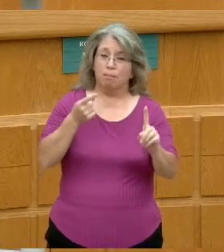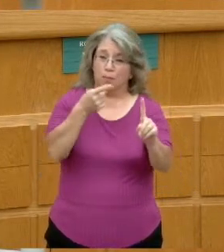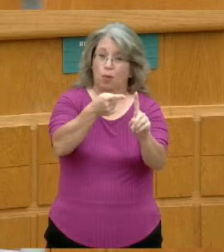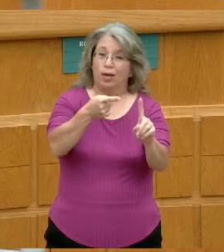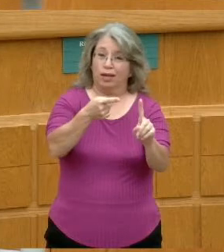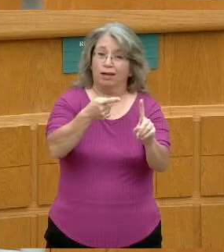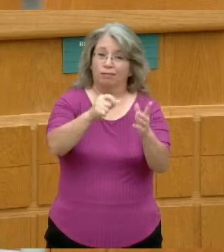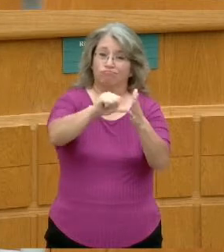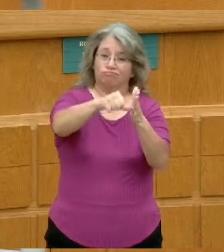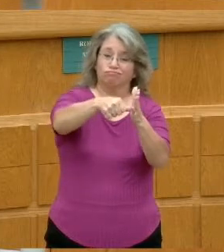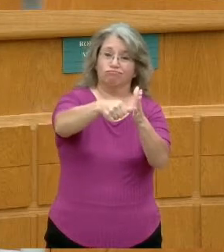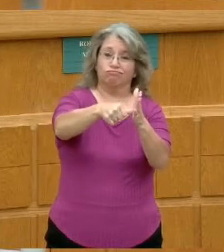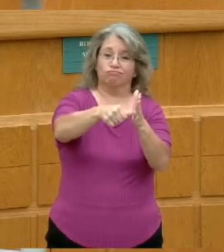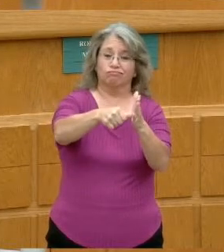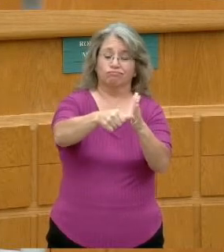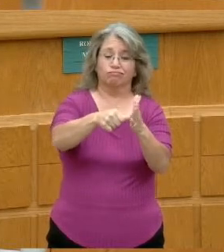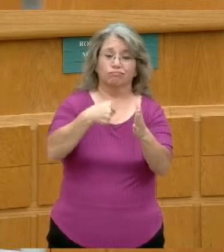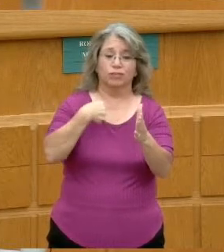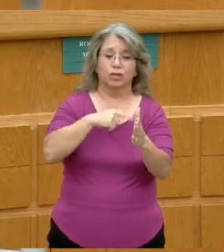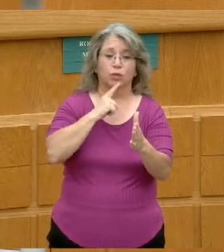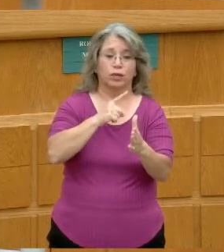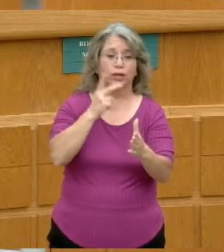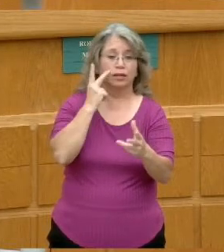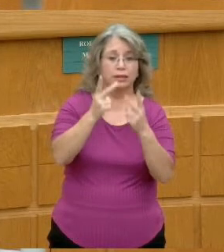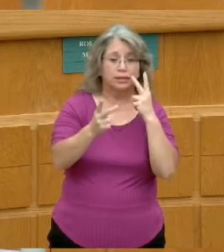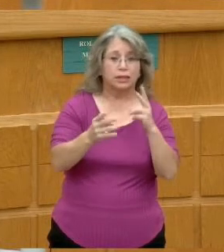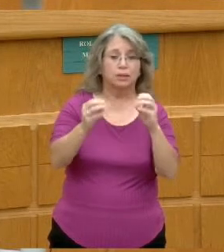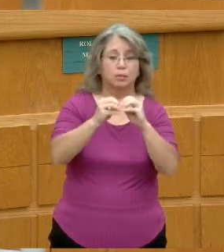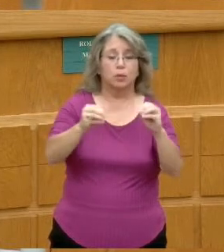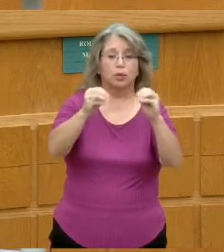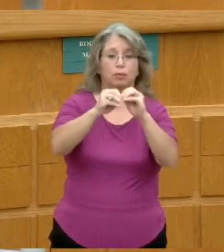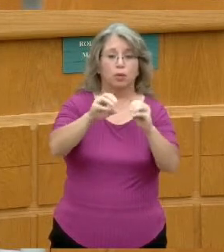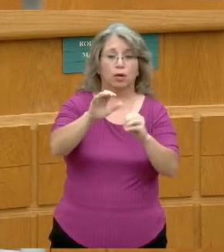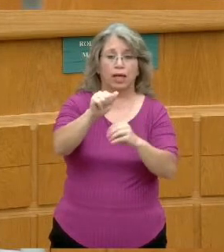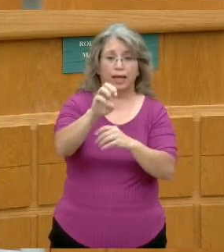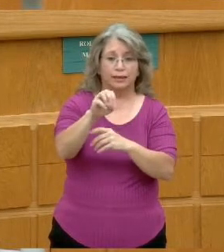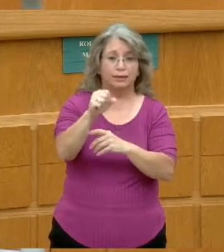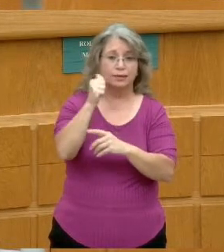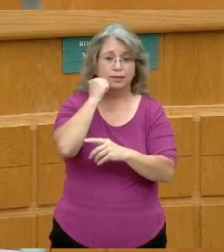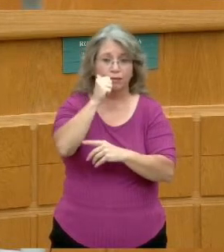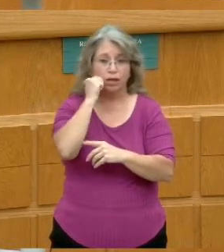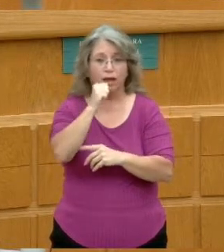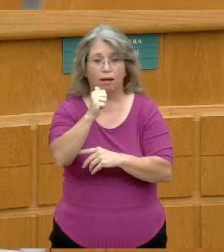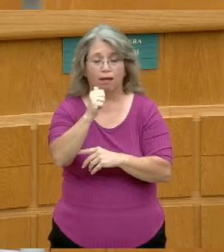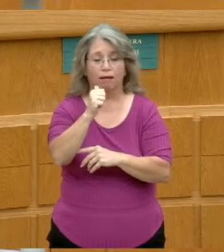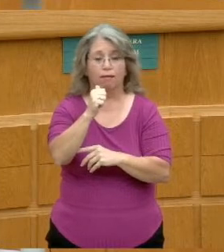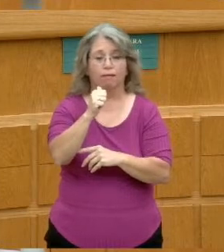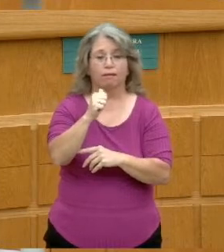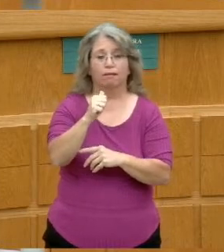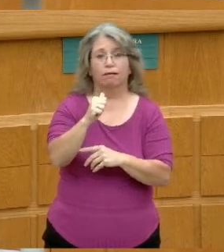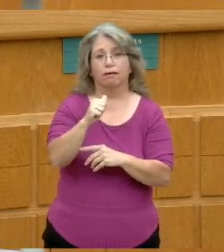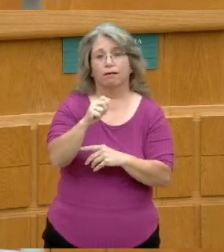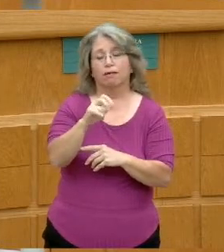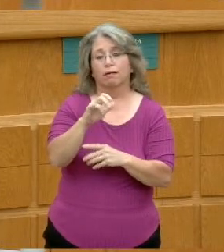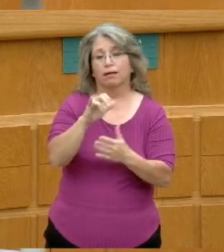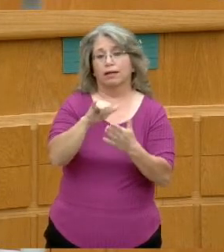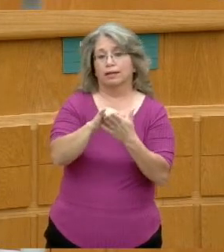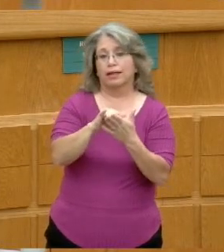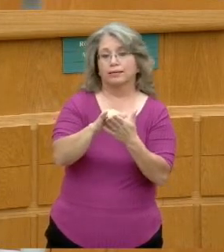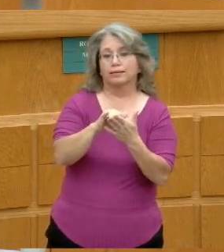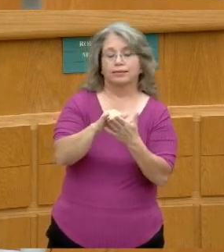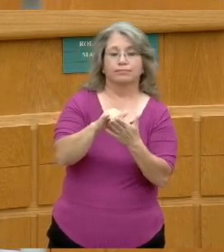we're seeing, or we know we're seeing, more cases on a daily basis. And in part, that has a little bit